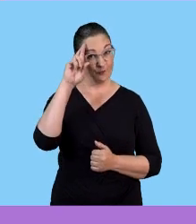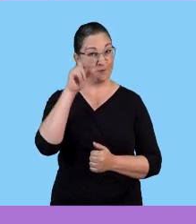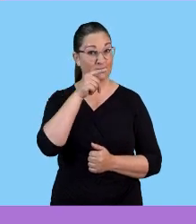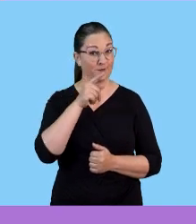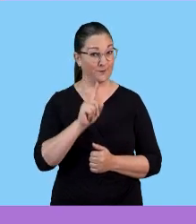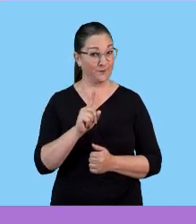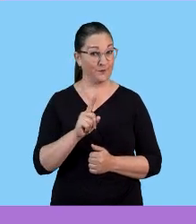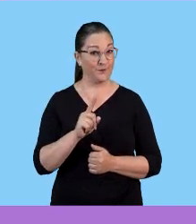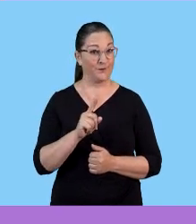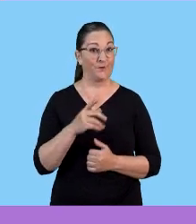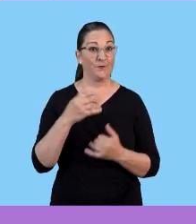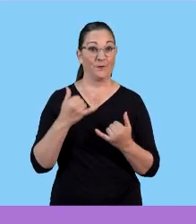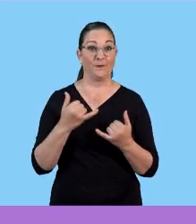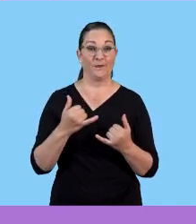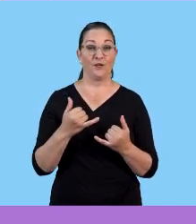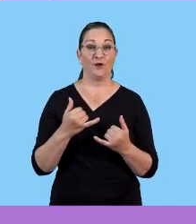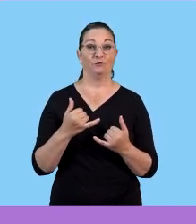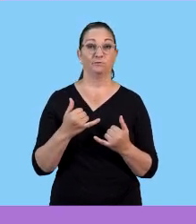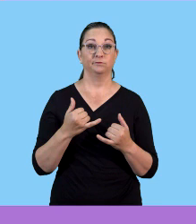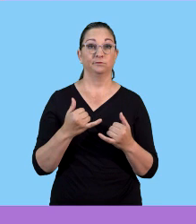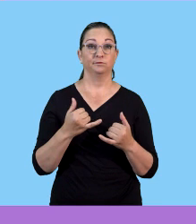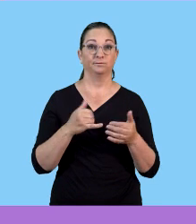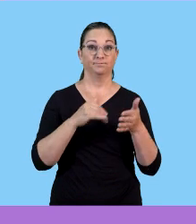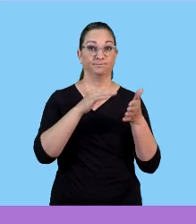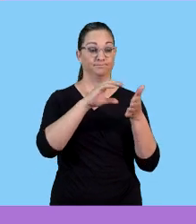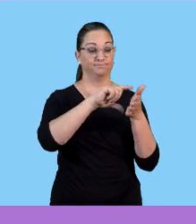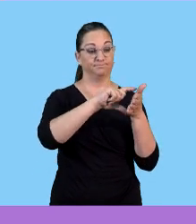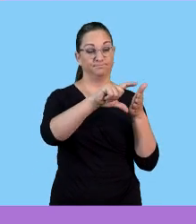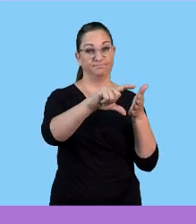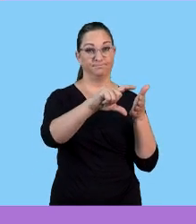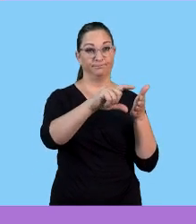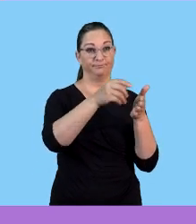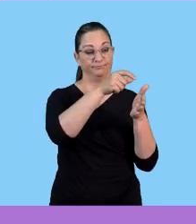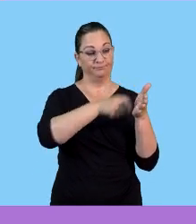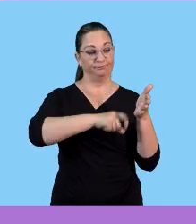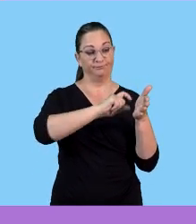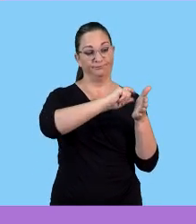we spoke of this line's relation to that piece.